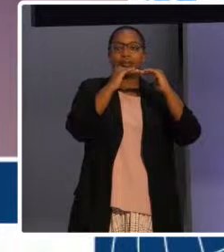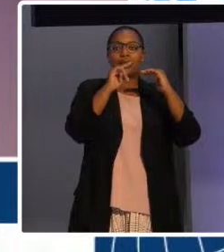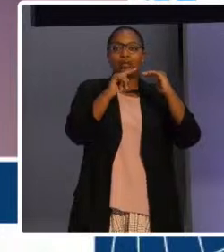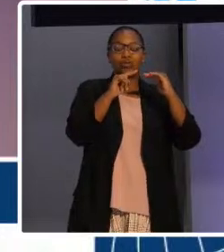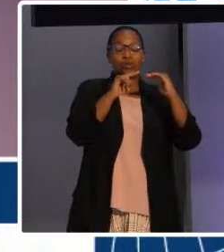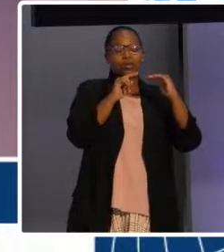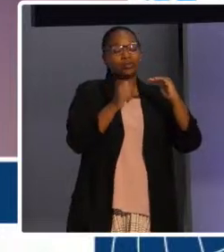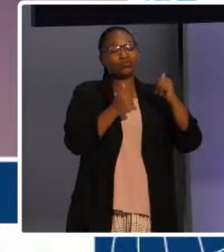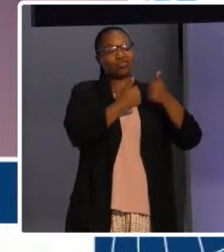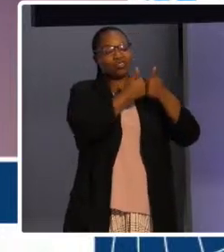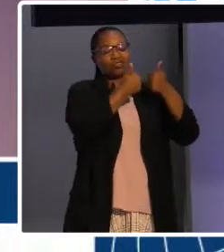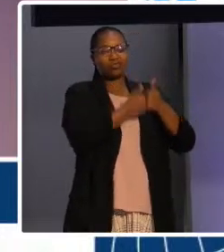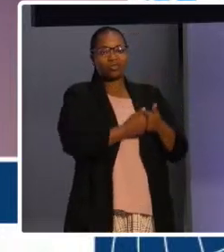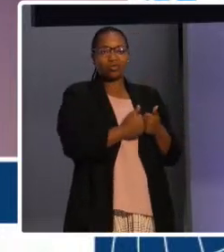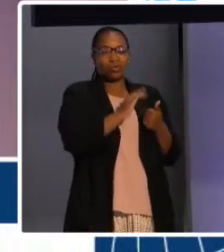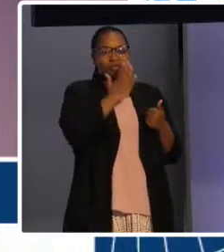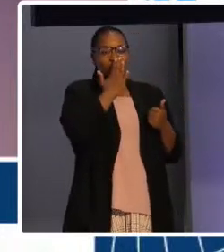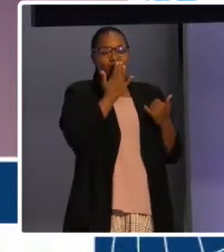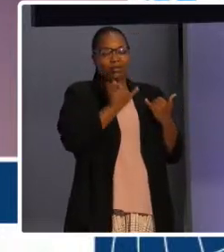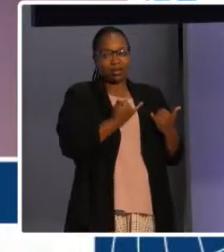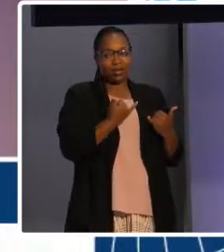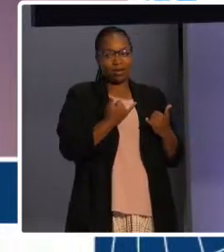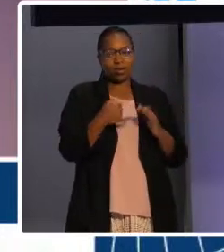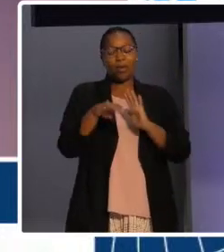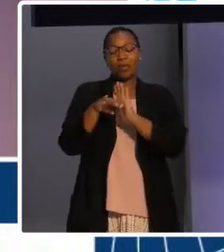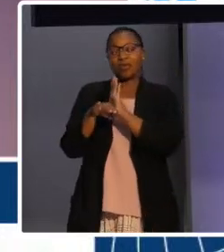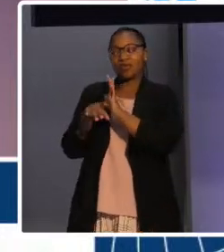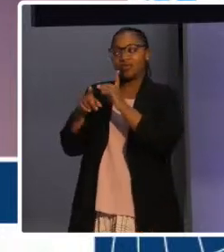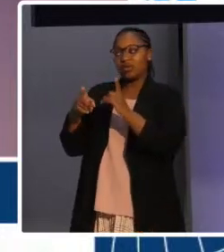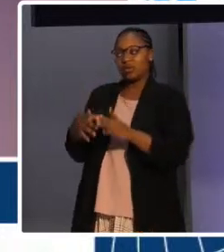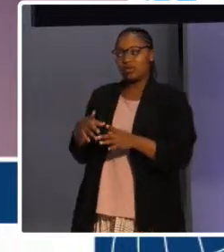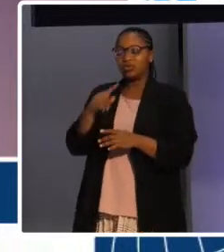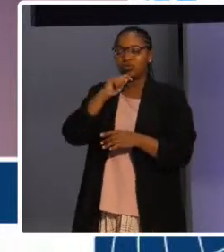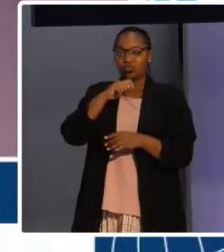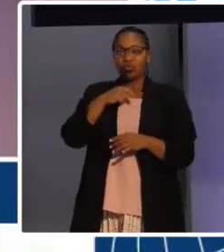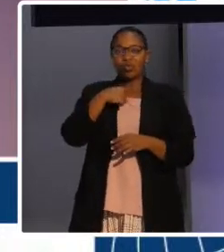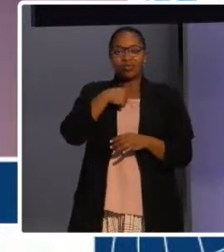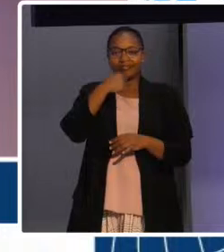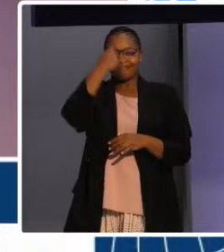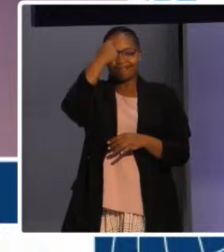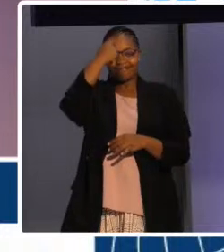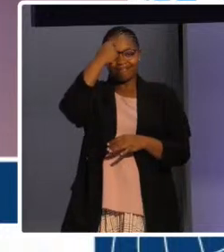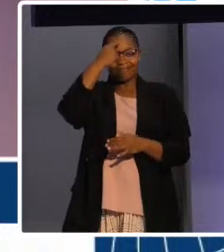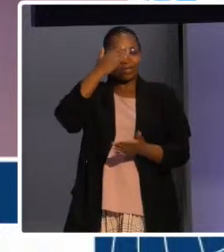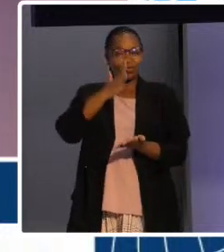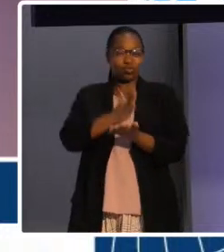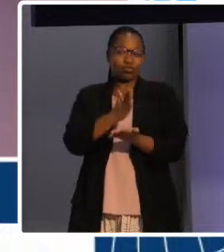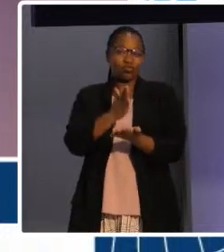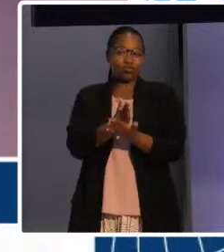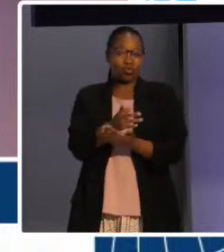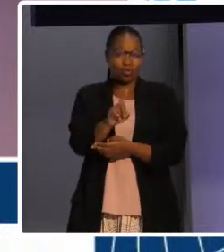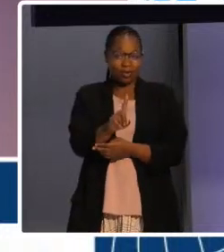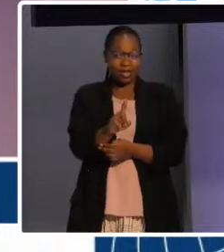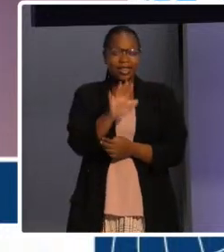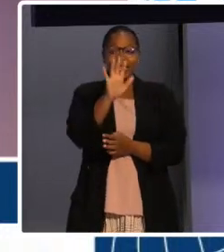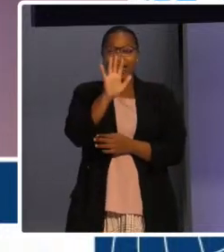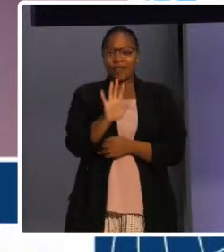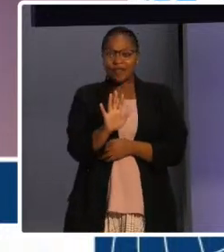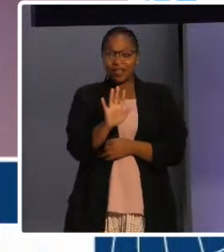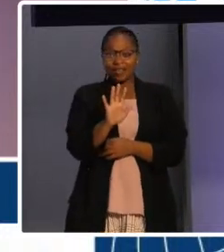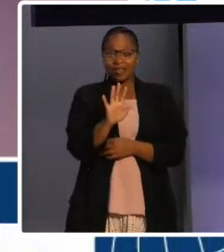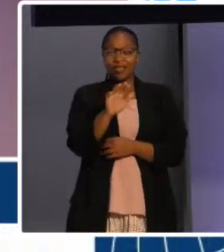times. Director of Ceremonies, there is no doubt in my mind that this 5th EWEP General